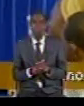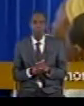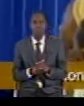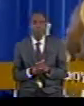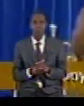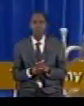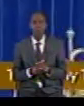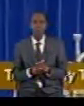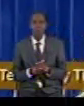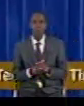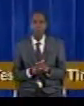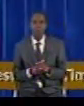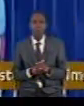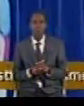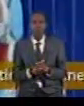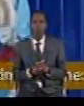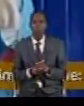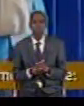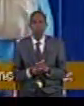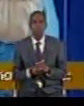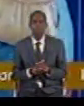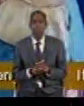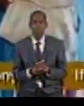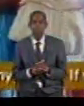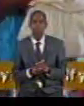Sunana, Yohana, Hosea.